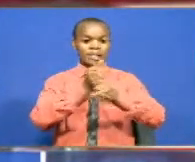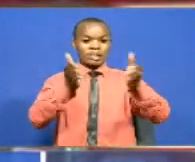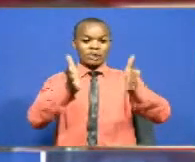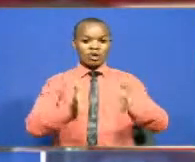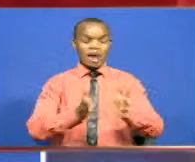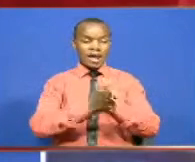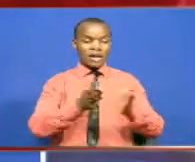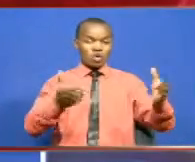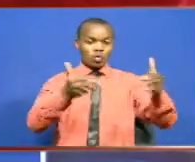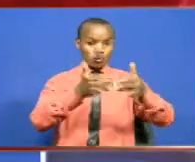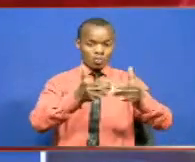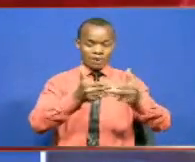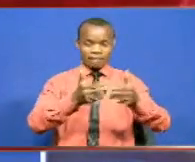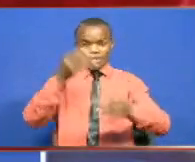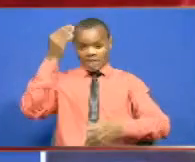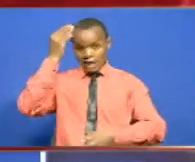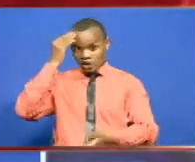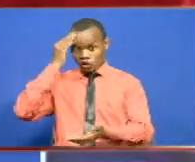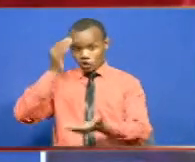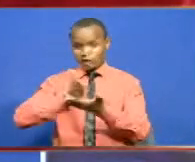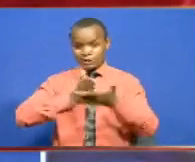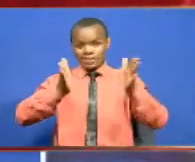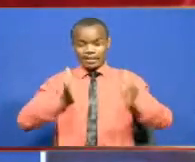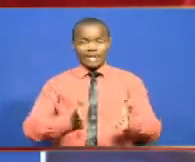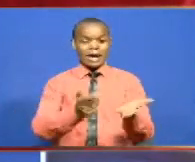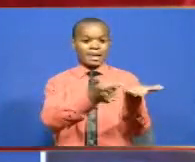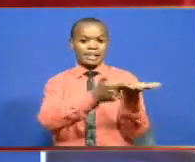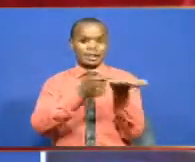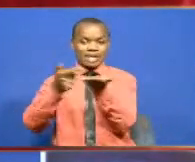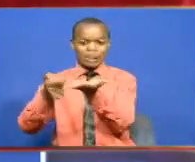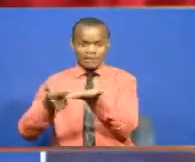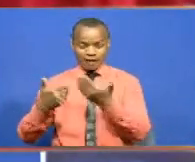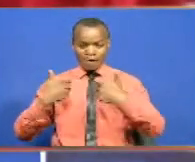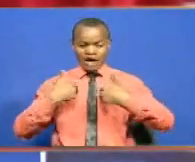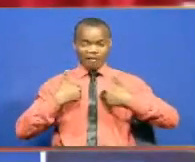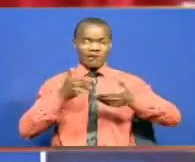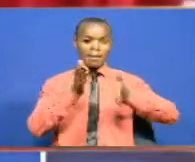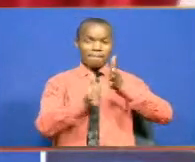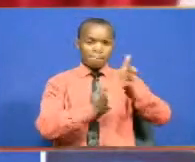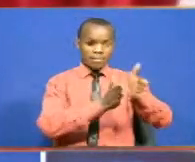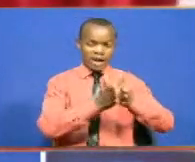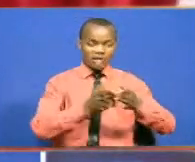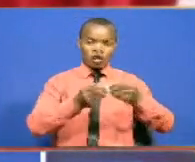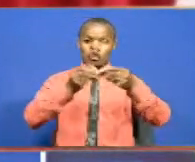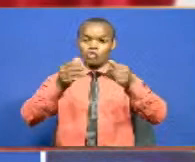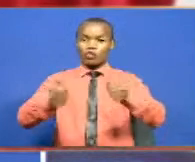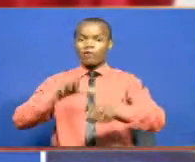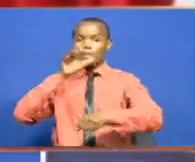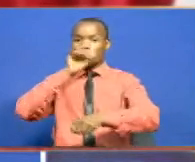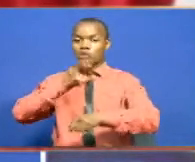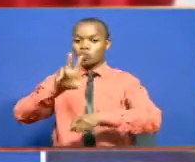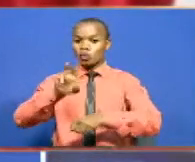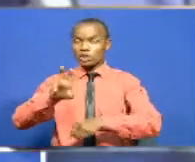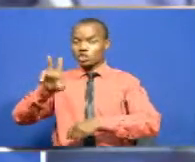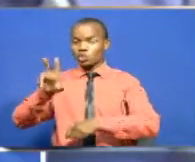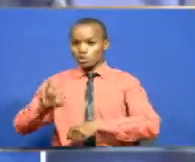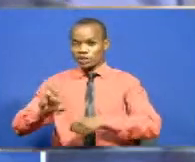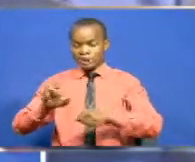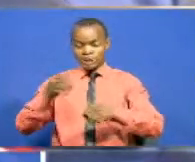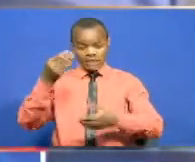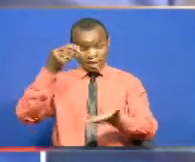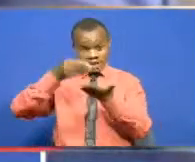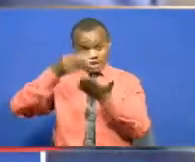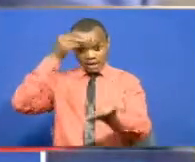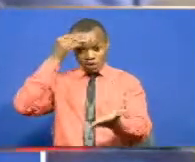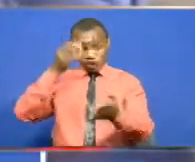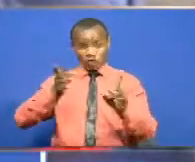in the education sector are cracking their brains to come up with a plan that will address the missed 2020 education calendar. It's a